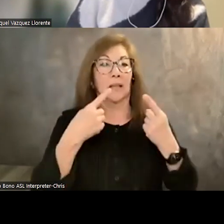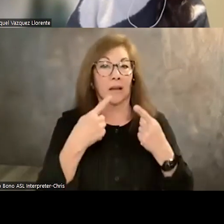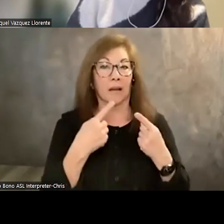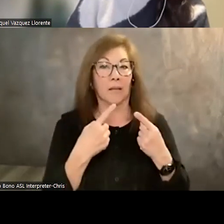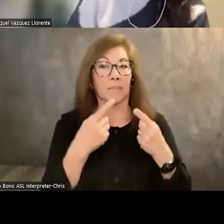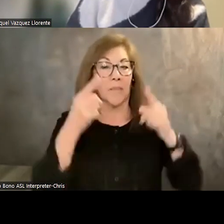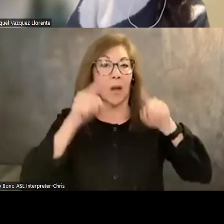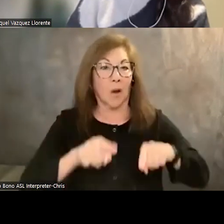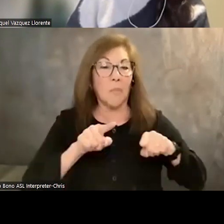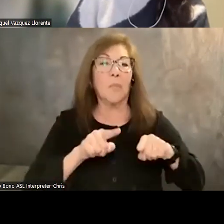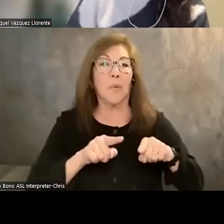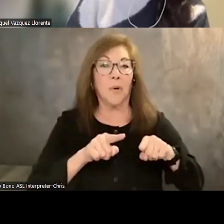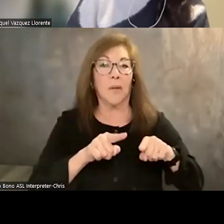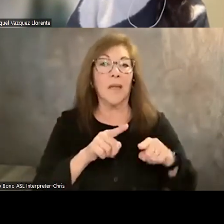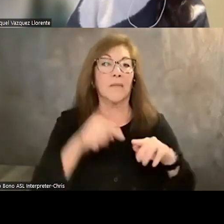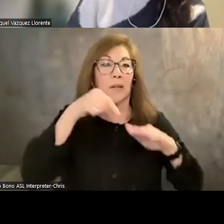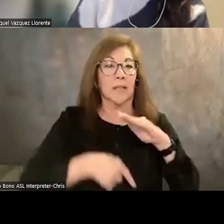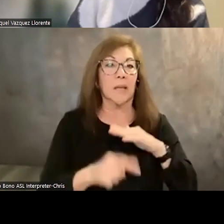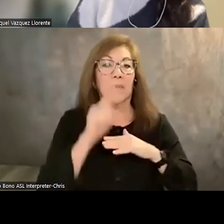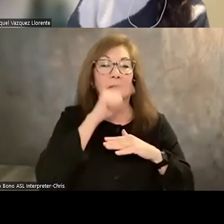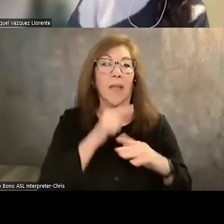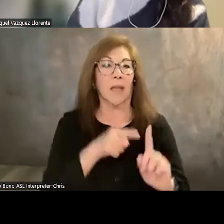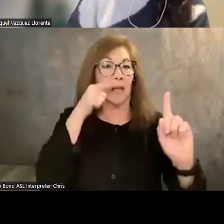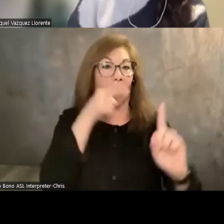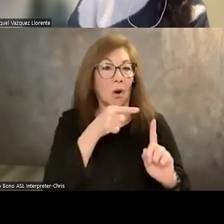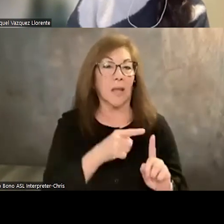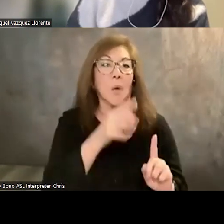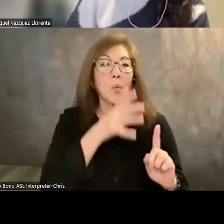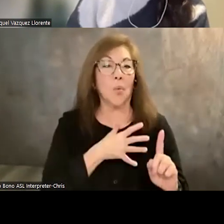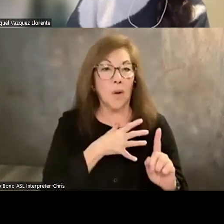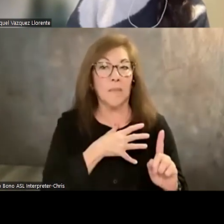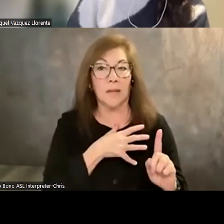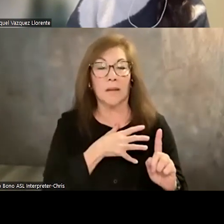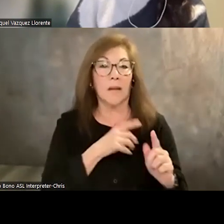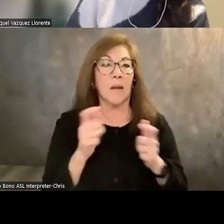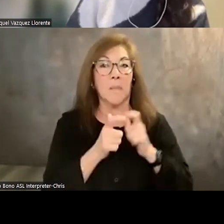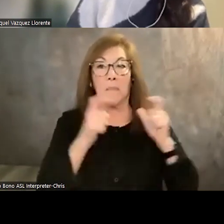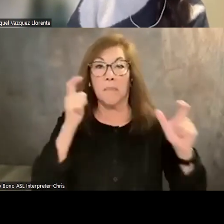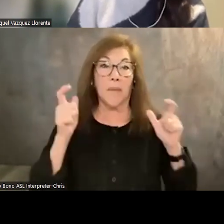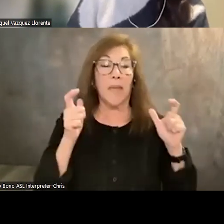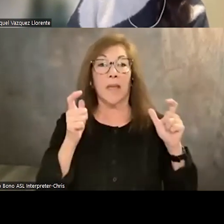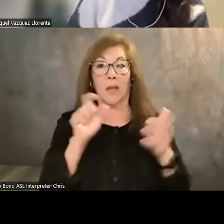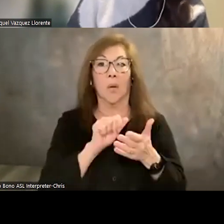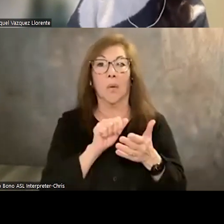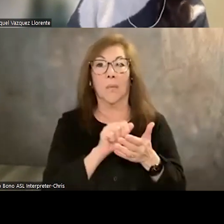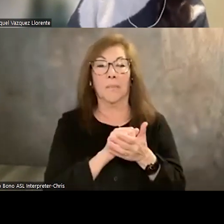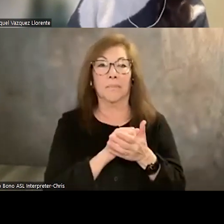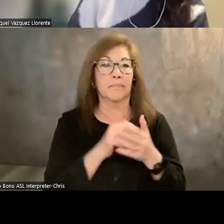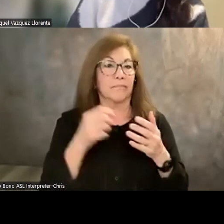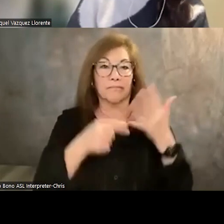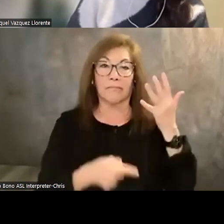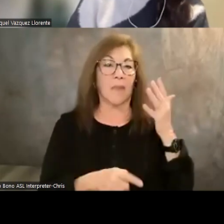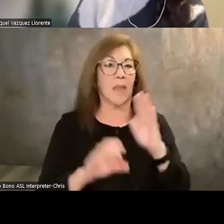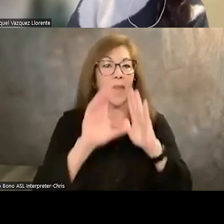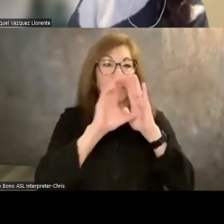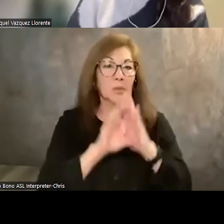to a deepfaker targeting a woman who has a huge wealth of like imagery online. I mean, if you like look